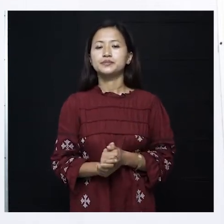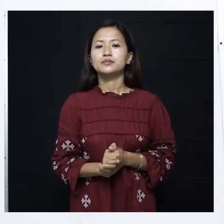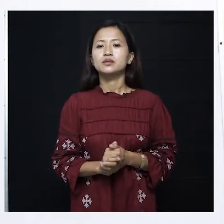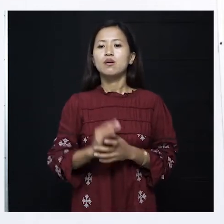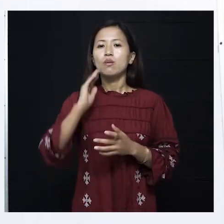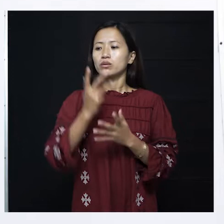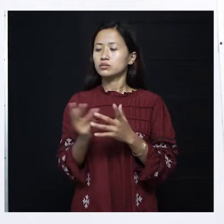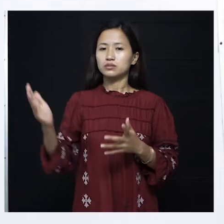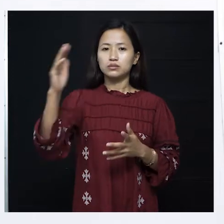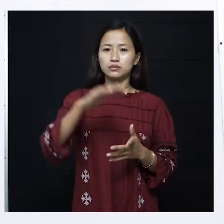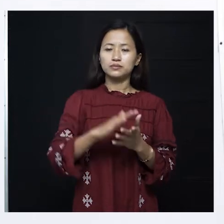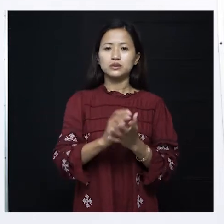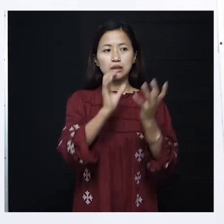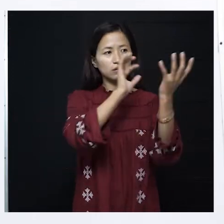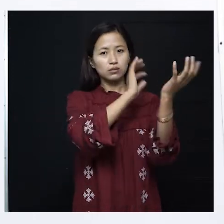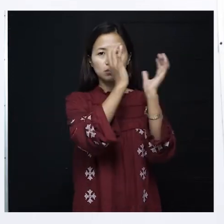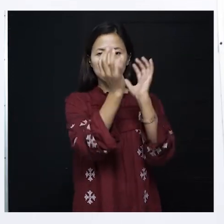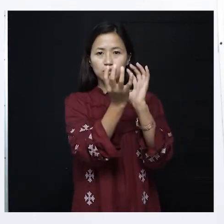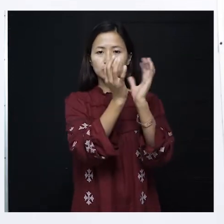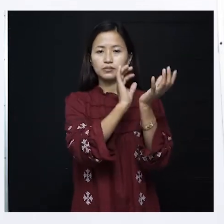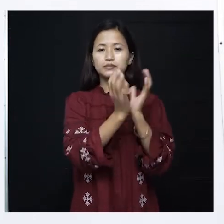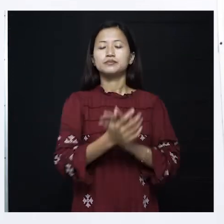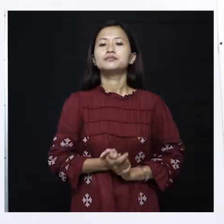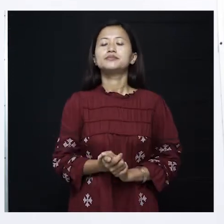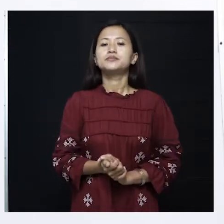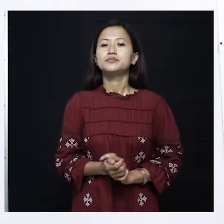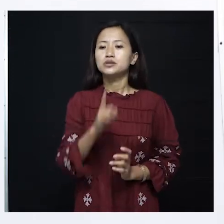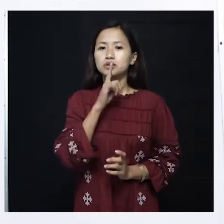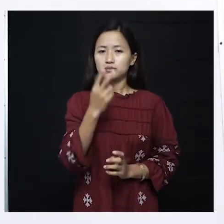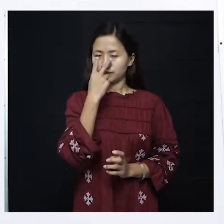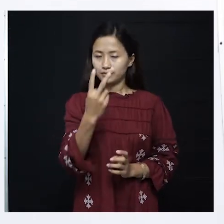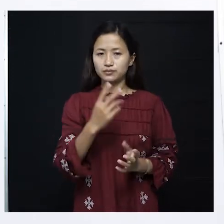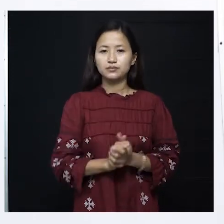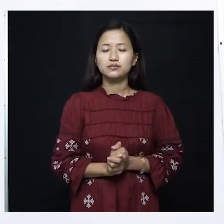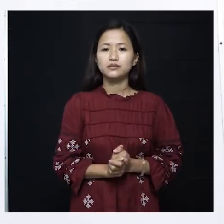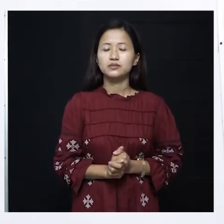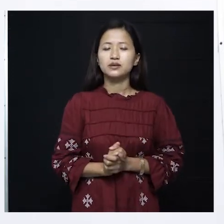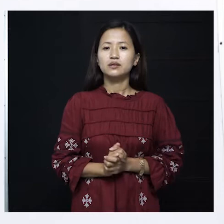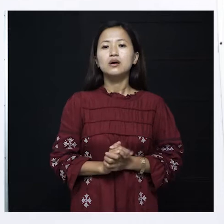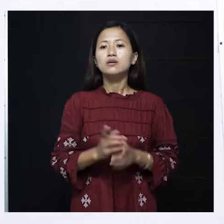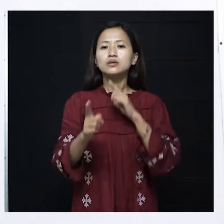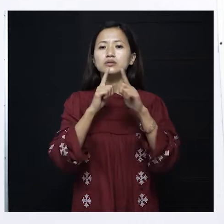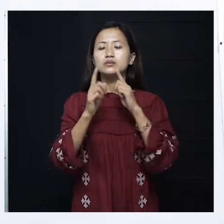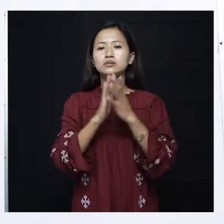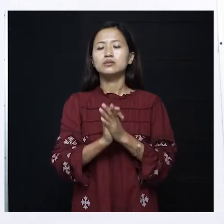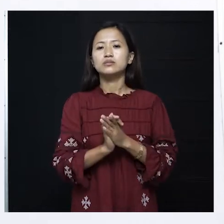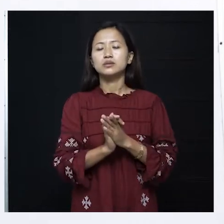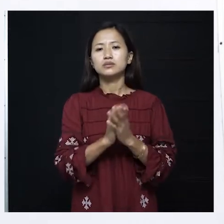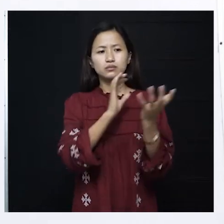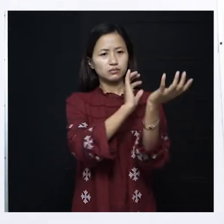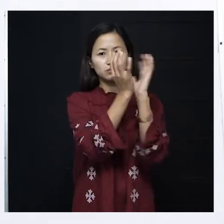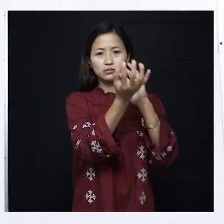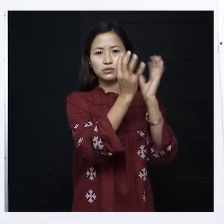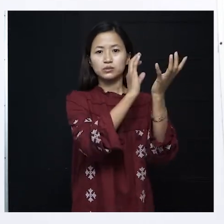when you come to the globe, you have all seen a globe, I'm sure, isn't it? So when we talk about the globe,